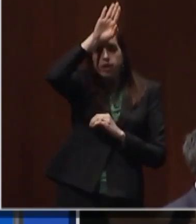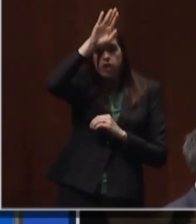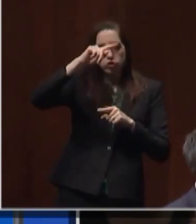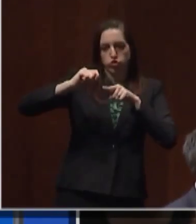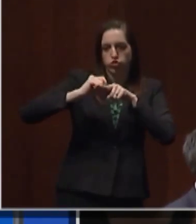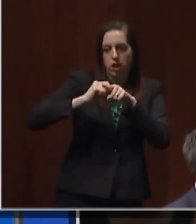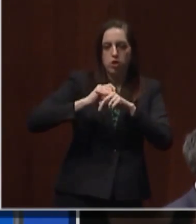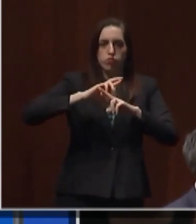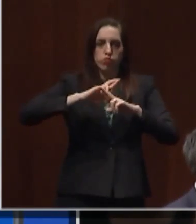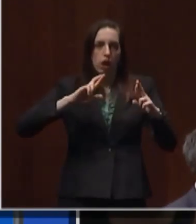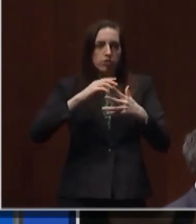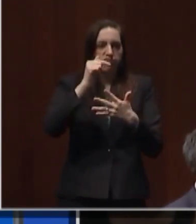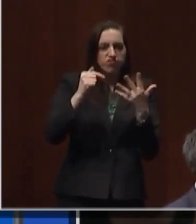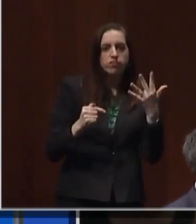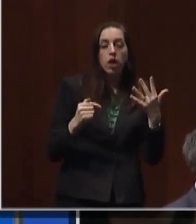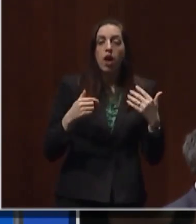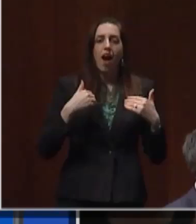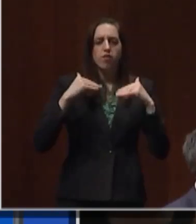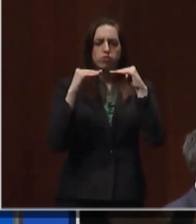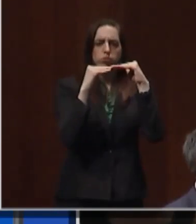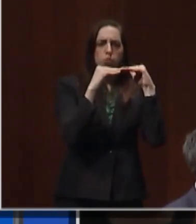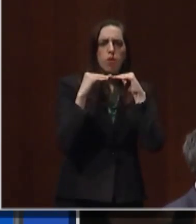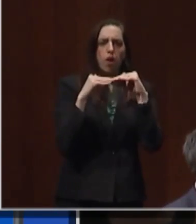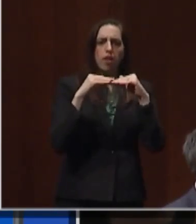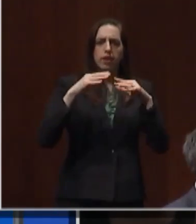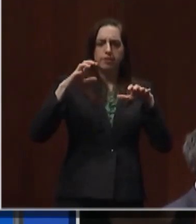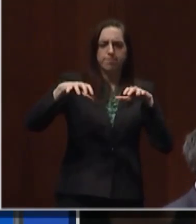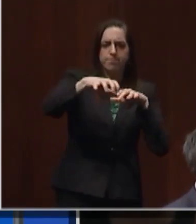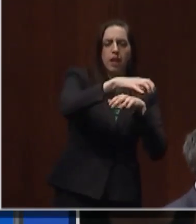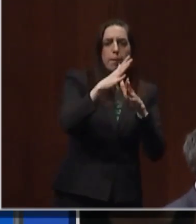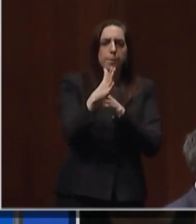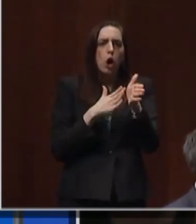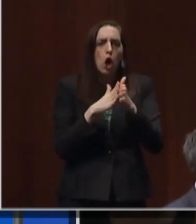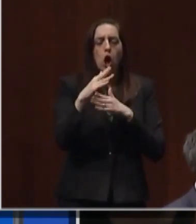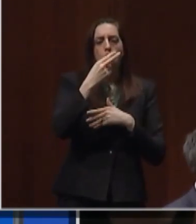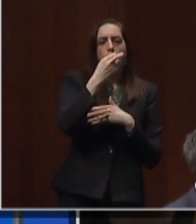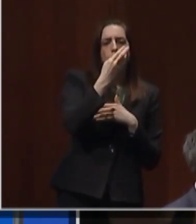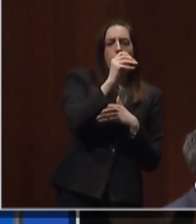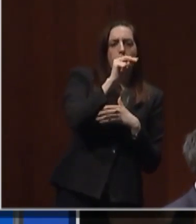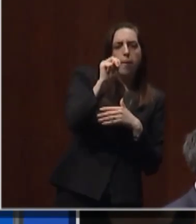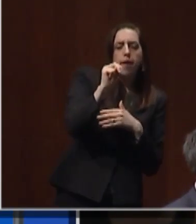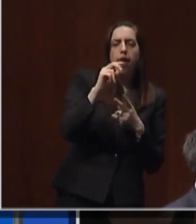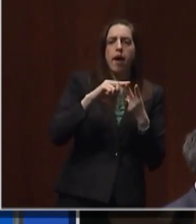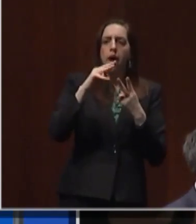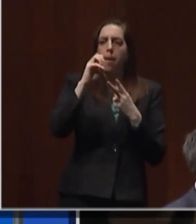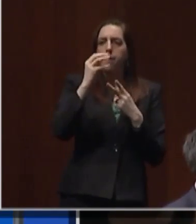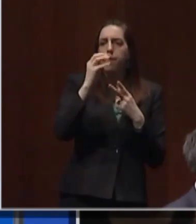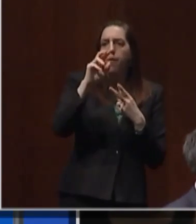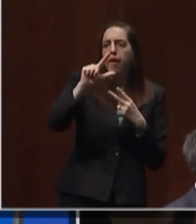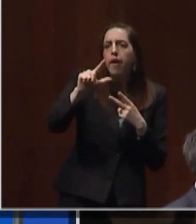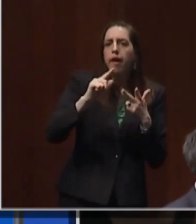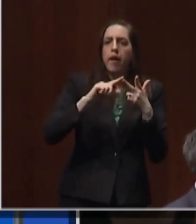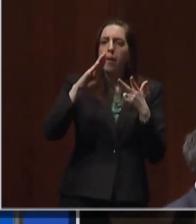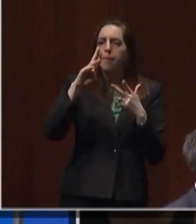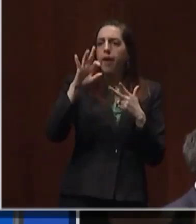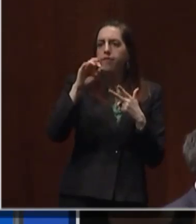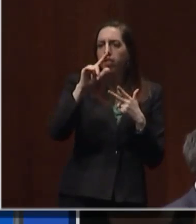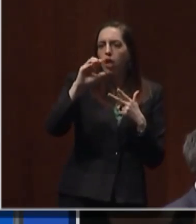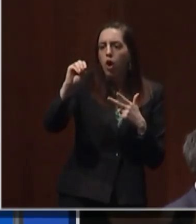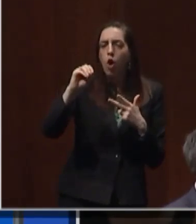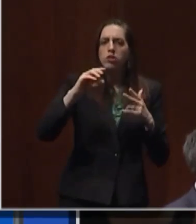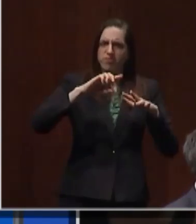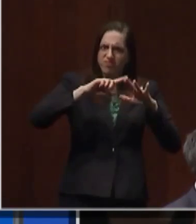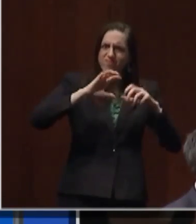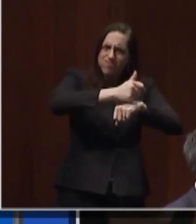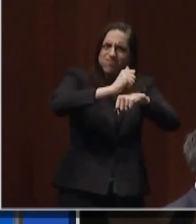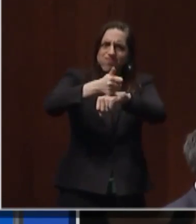trained and equipped, equality neighborhood parks that complement Herman, Memorial, and Buffalo Bayou, better and stronger